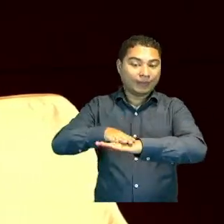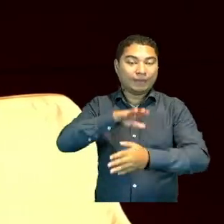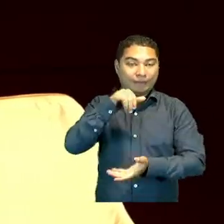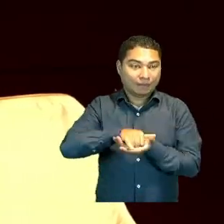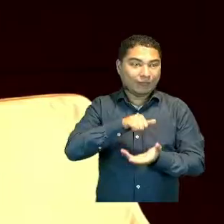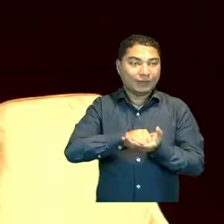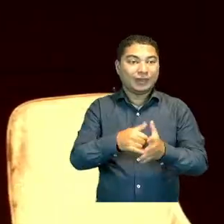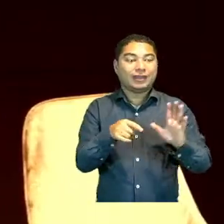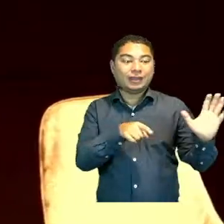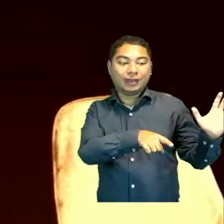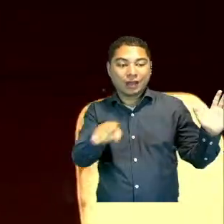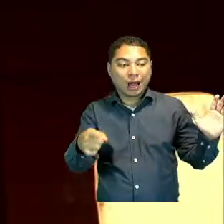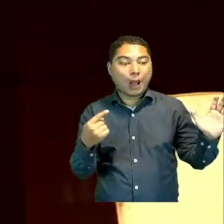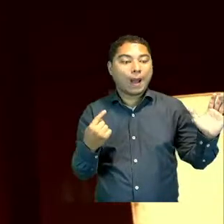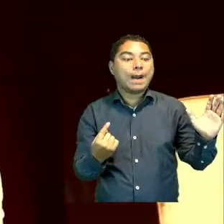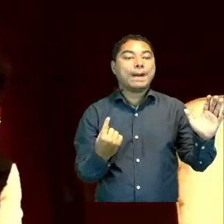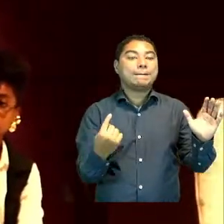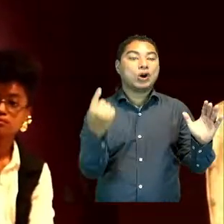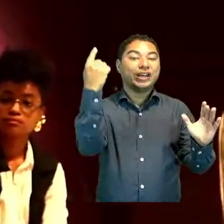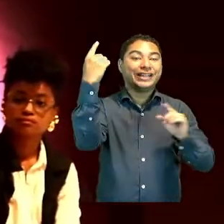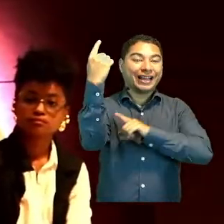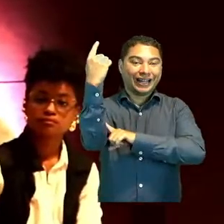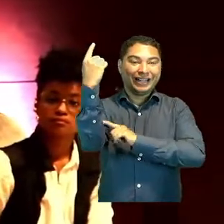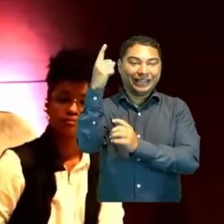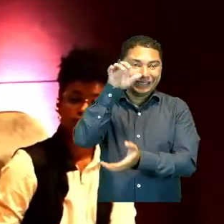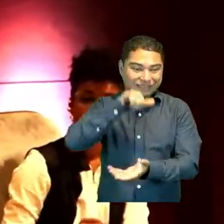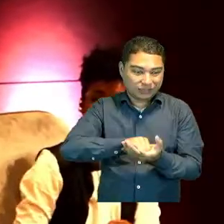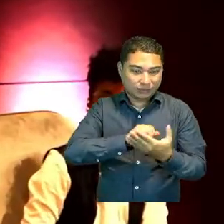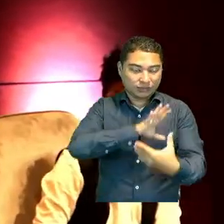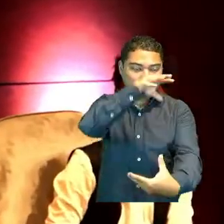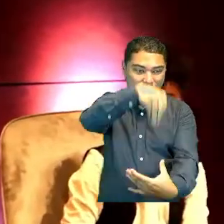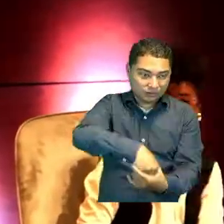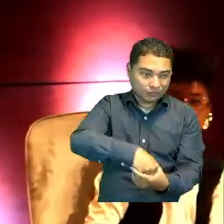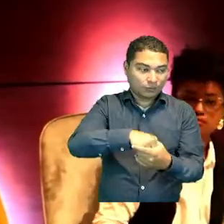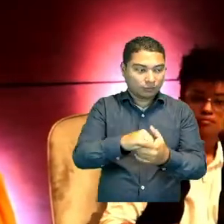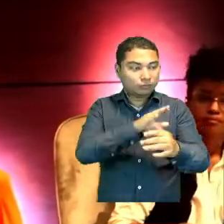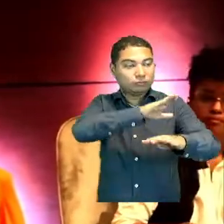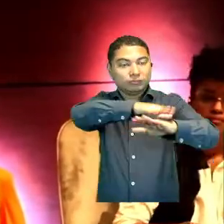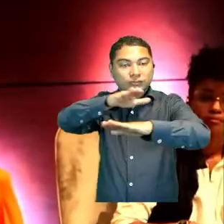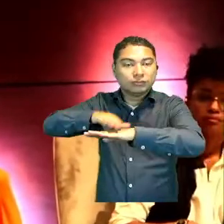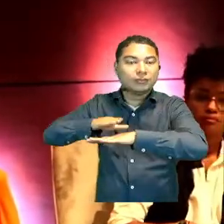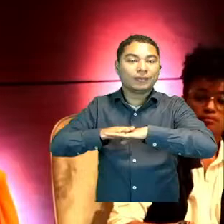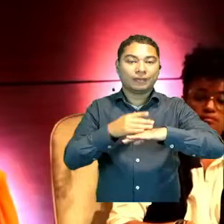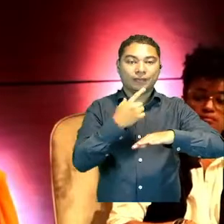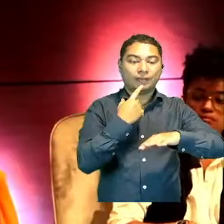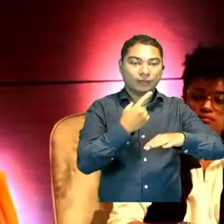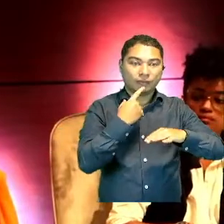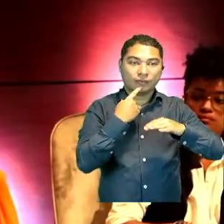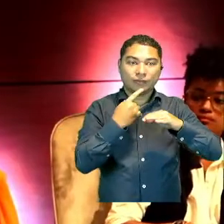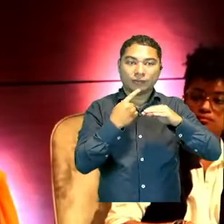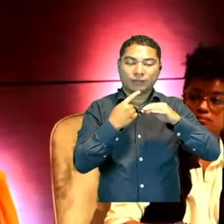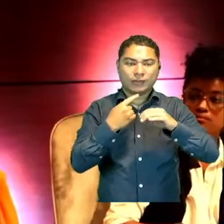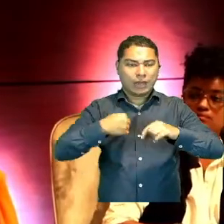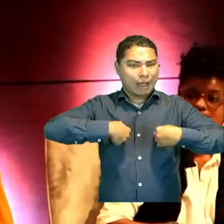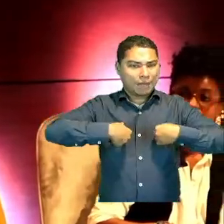And some of the strongest politicians. And when I started talking about politics, when I started saying this word and I was